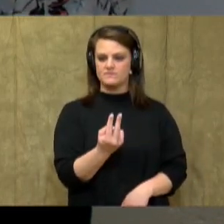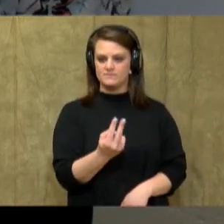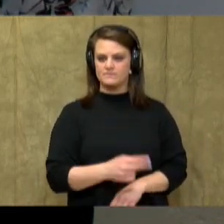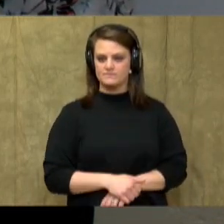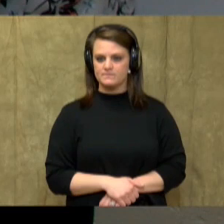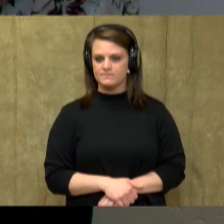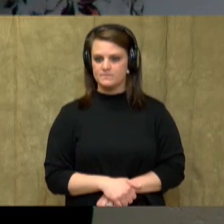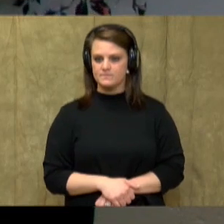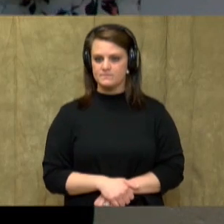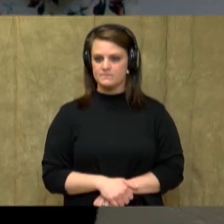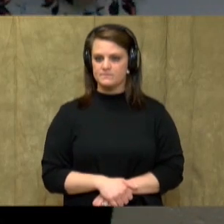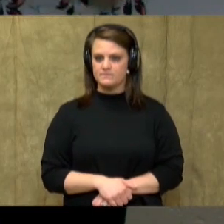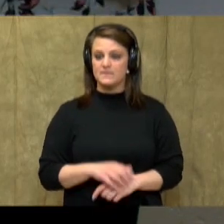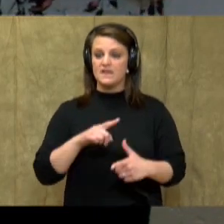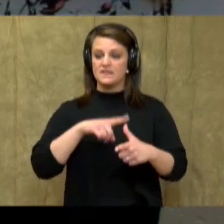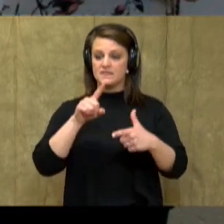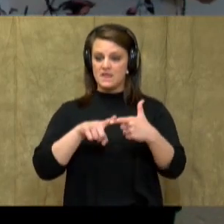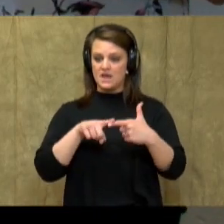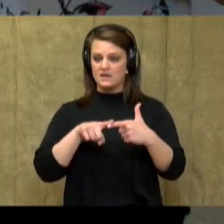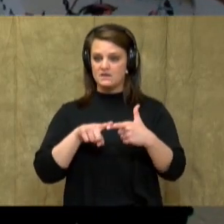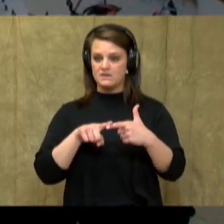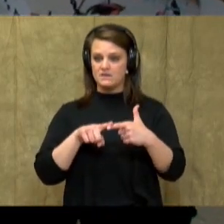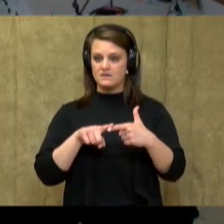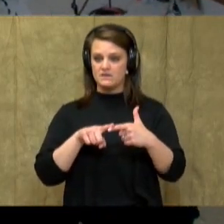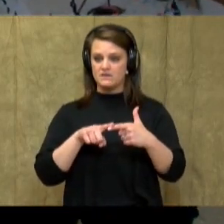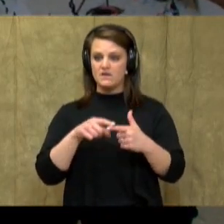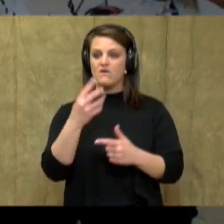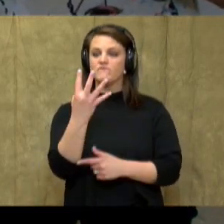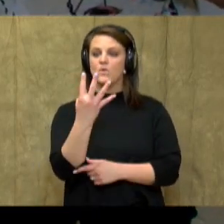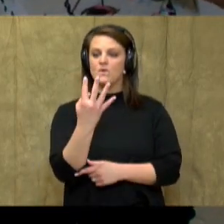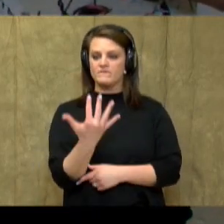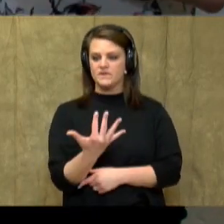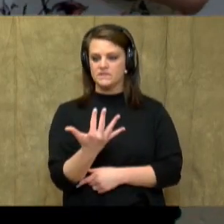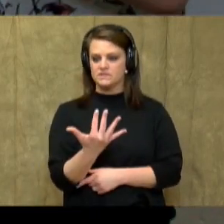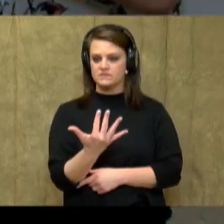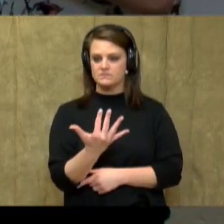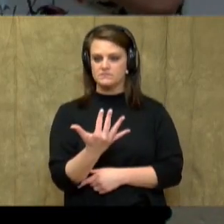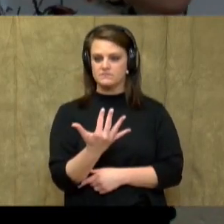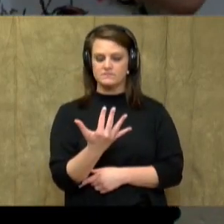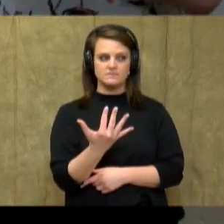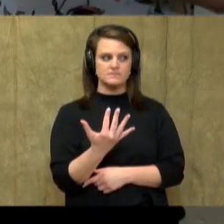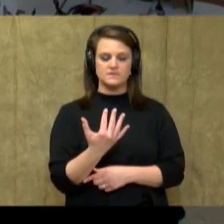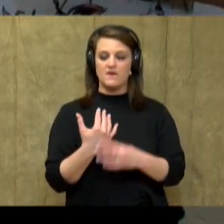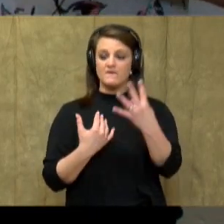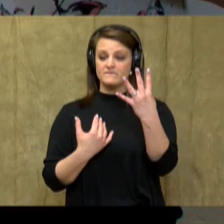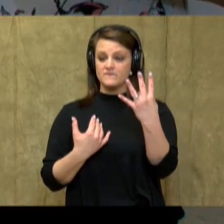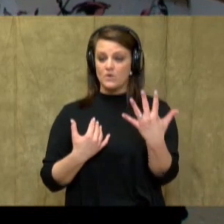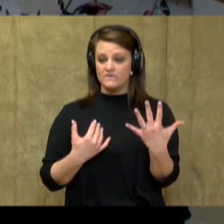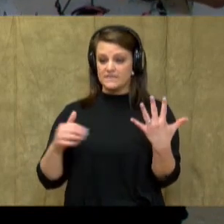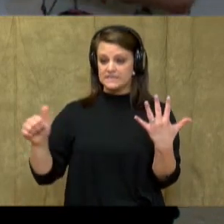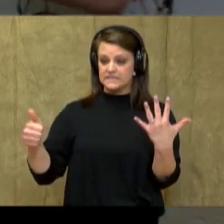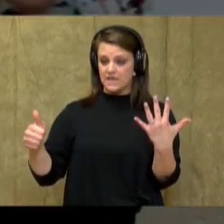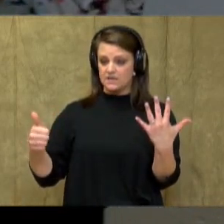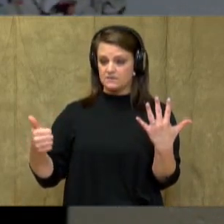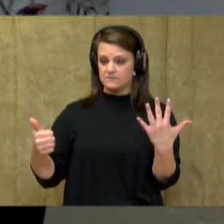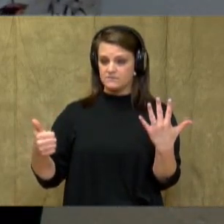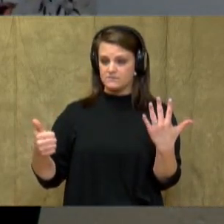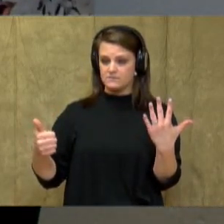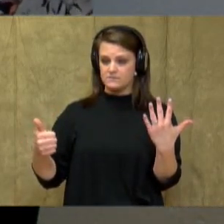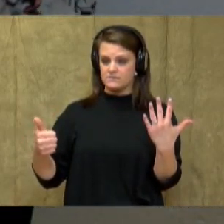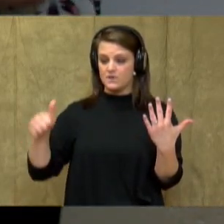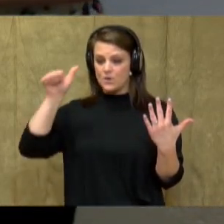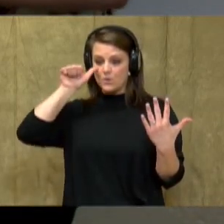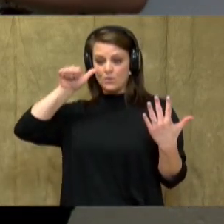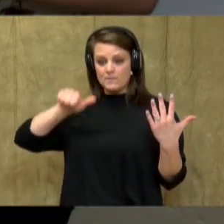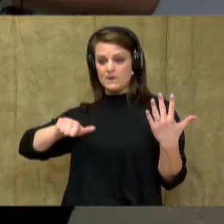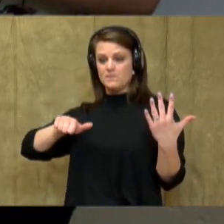1/2. Then I have 4/5. If 10 is my denominator, then